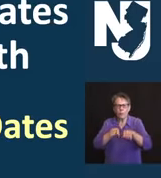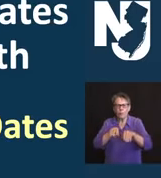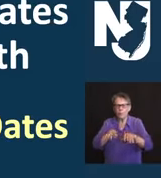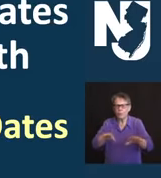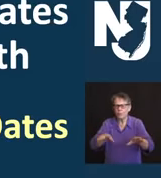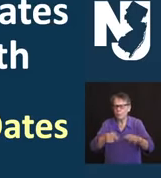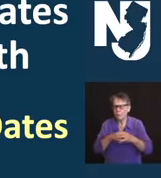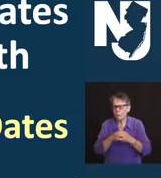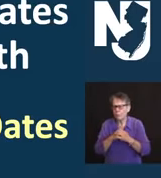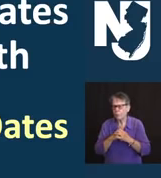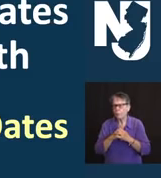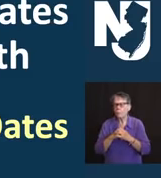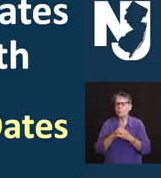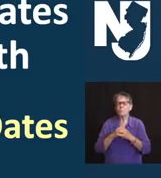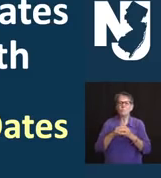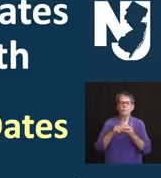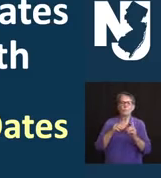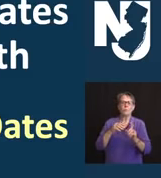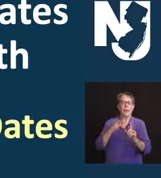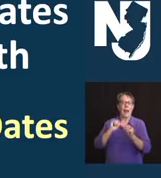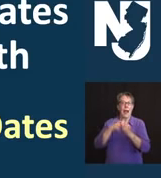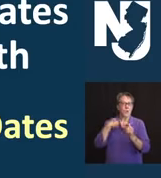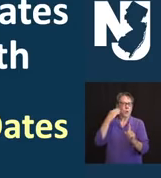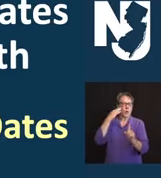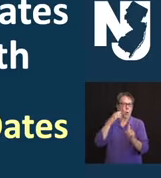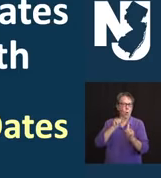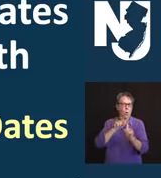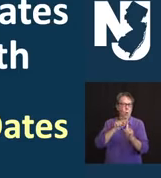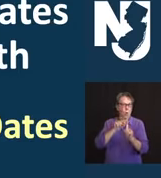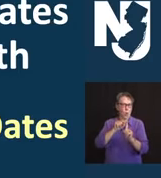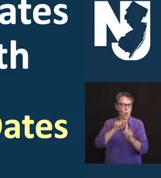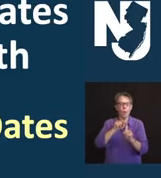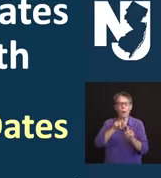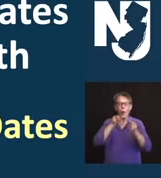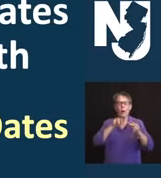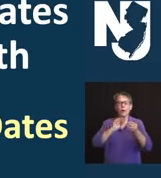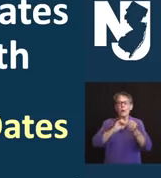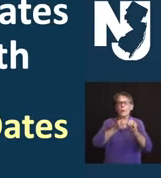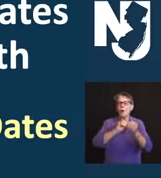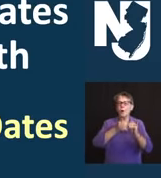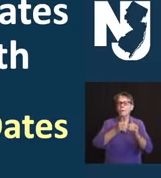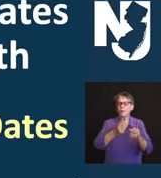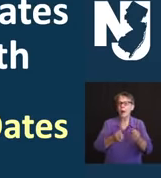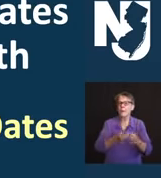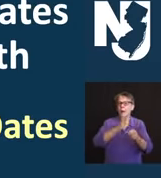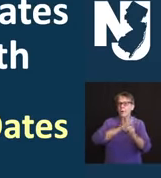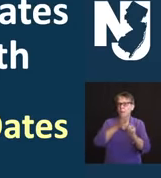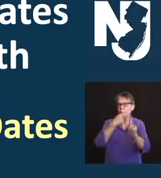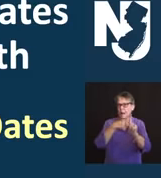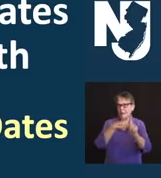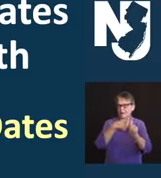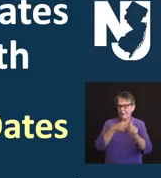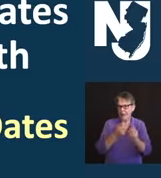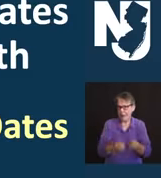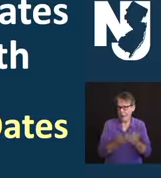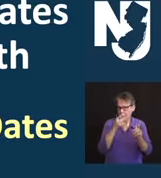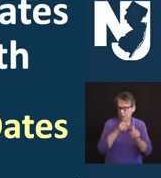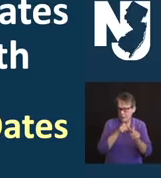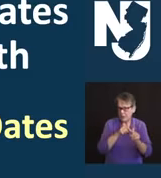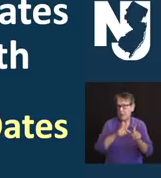hospitals. And today, we continue to see a rate of spread remaining at a point where we are confident in our ability